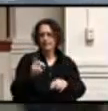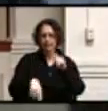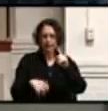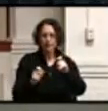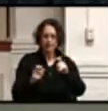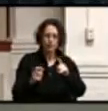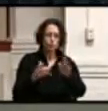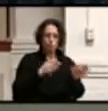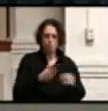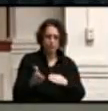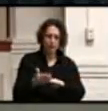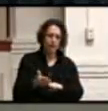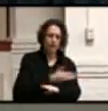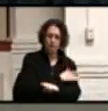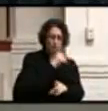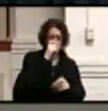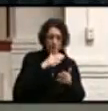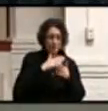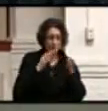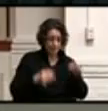impact long term.